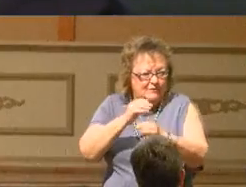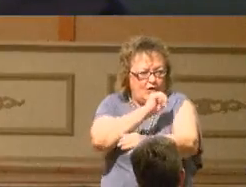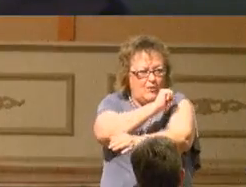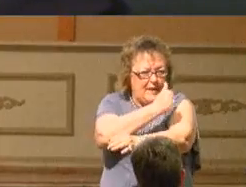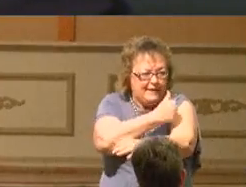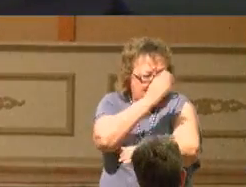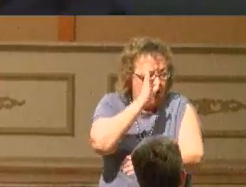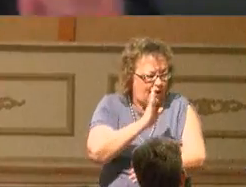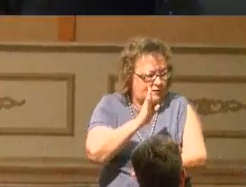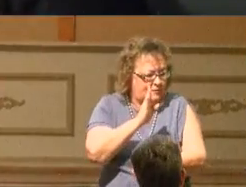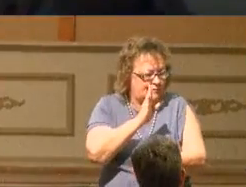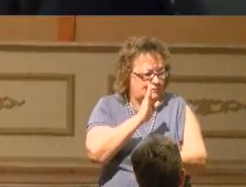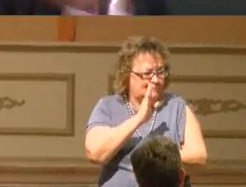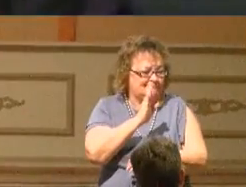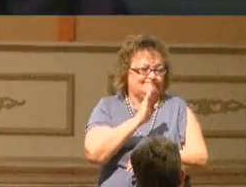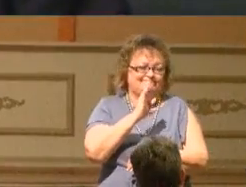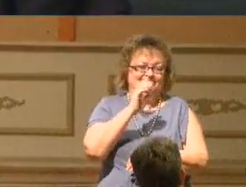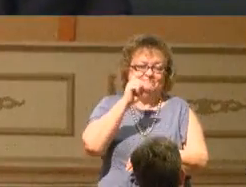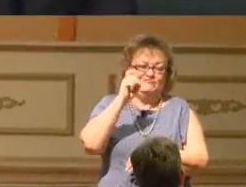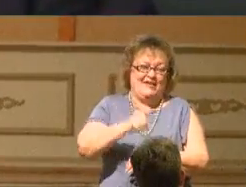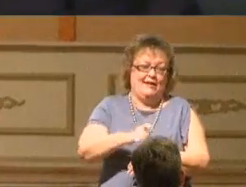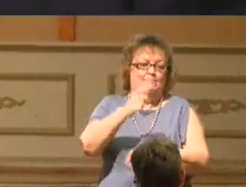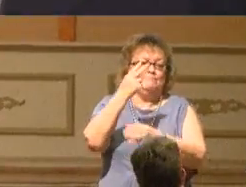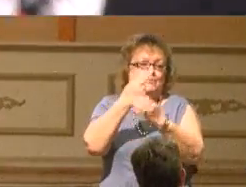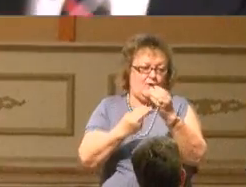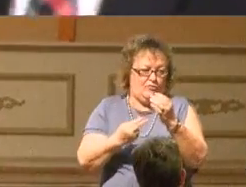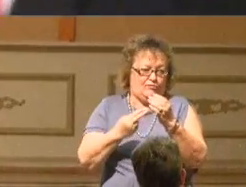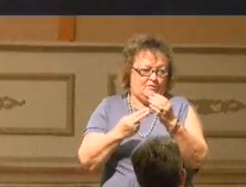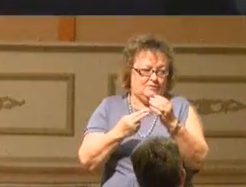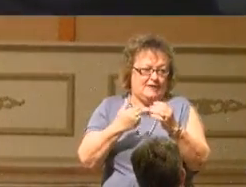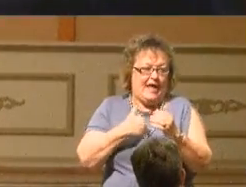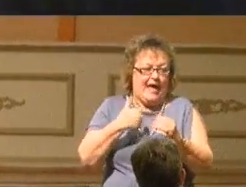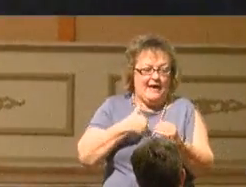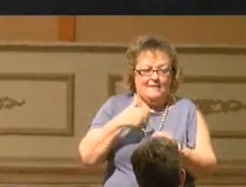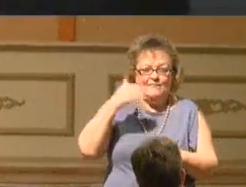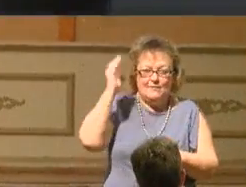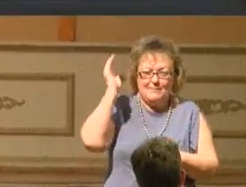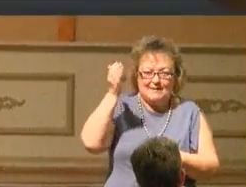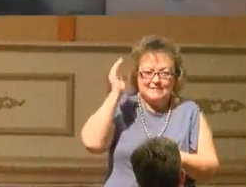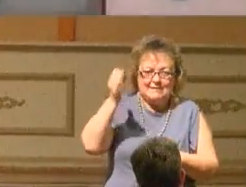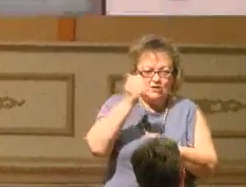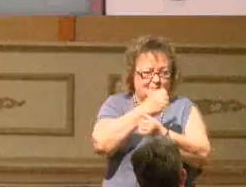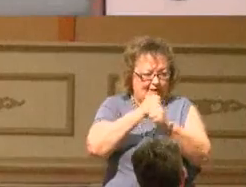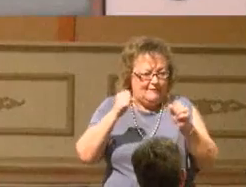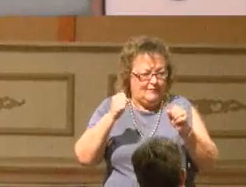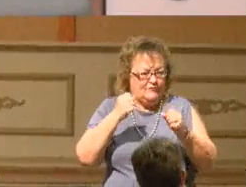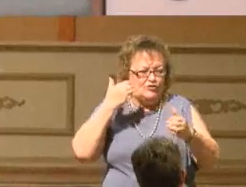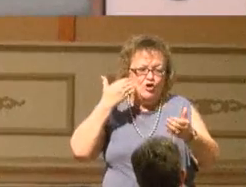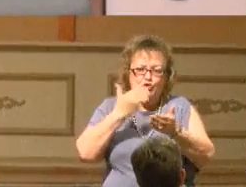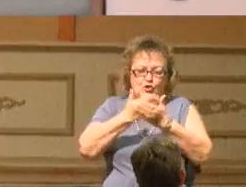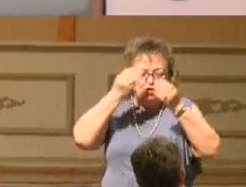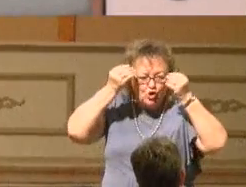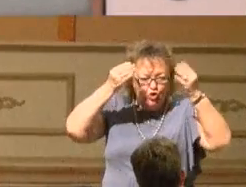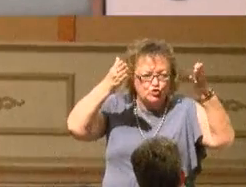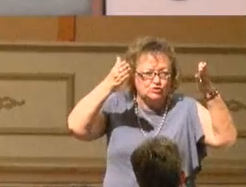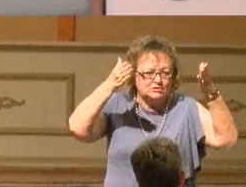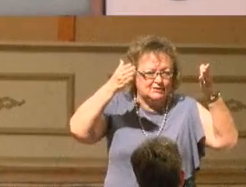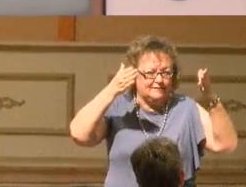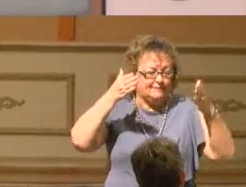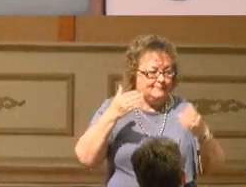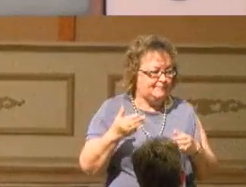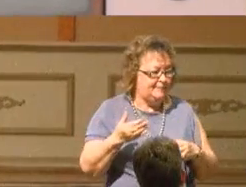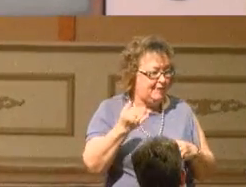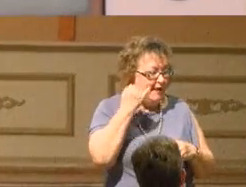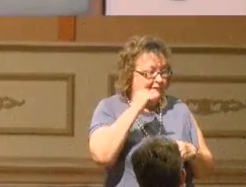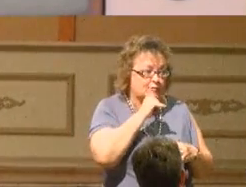God. You have to have both to have that message of salvation. The good news, my friend, if there was